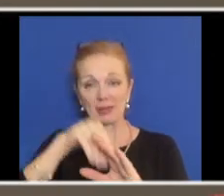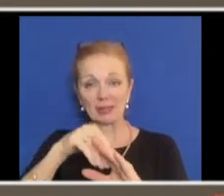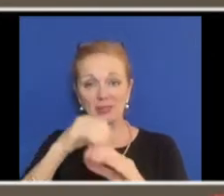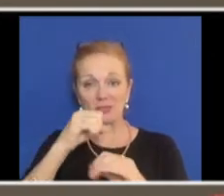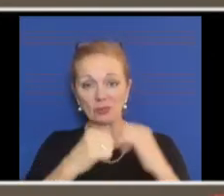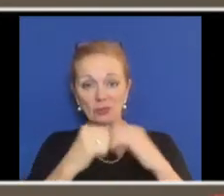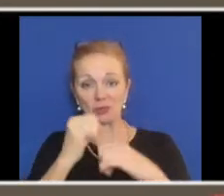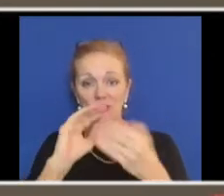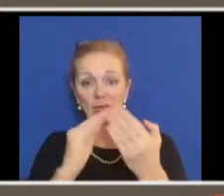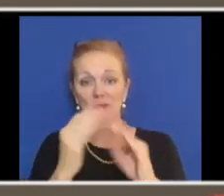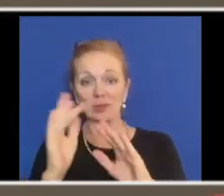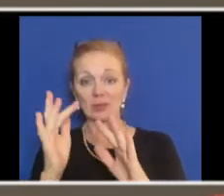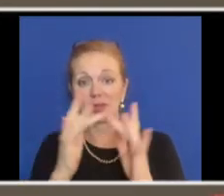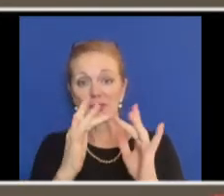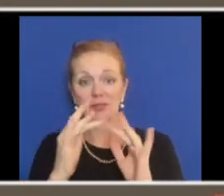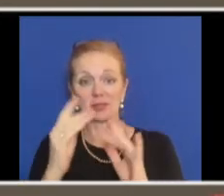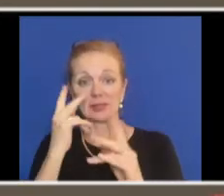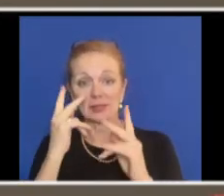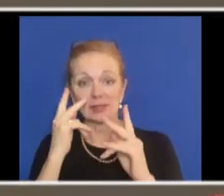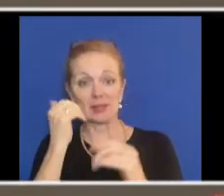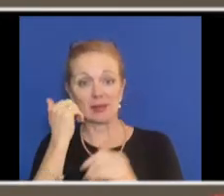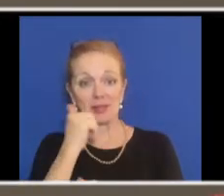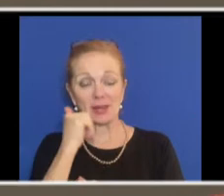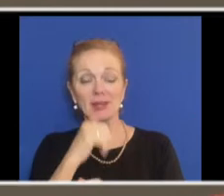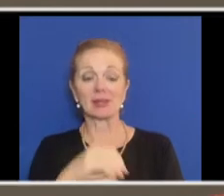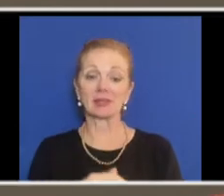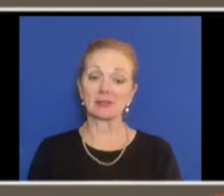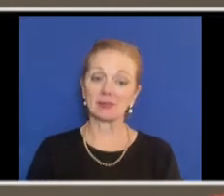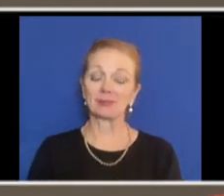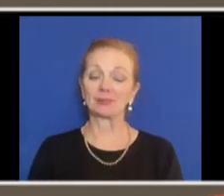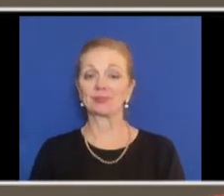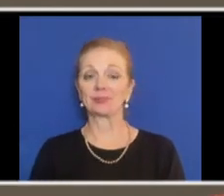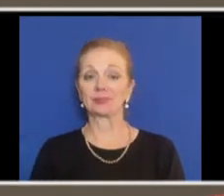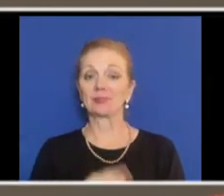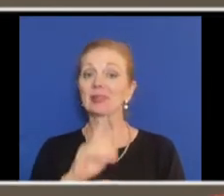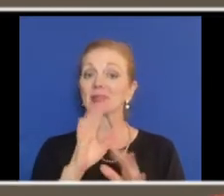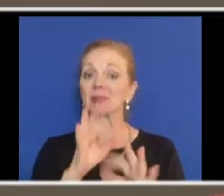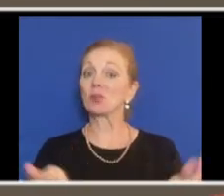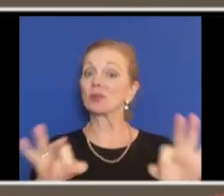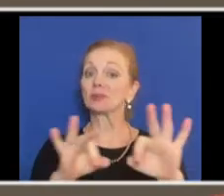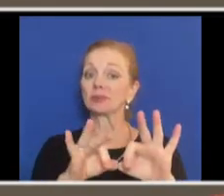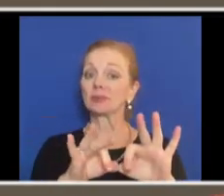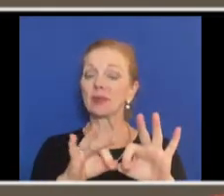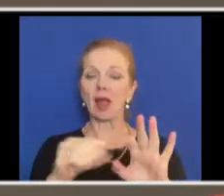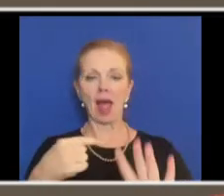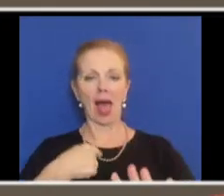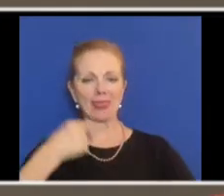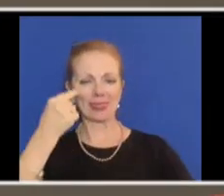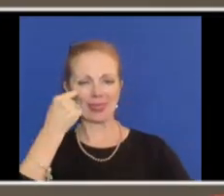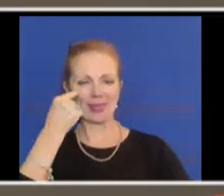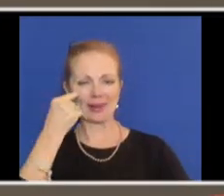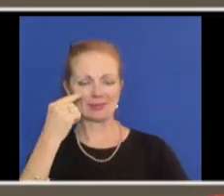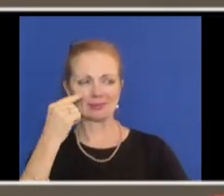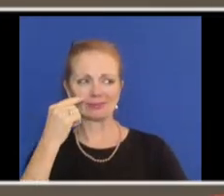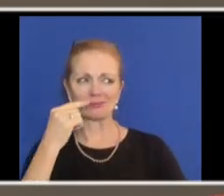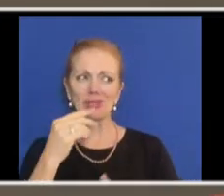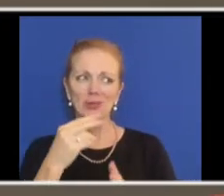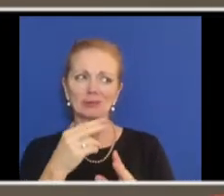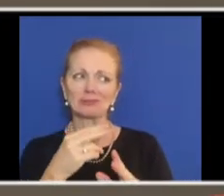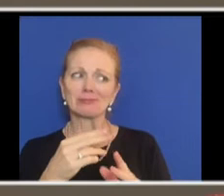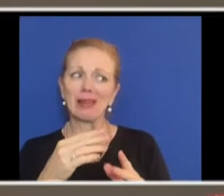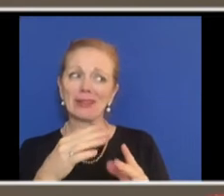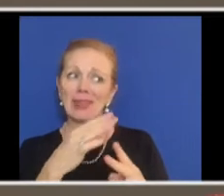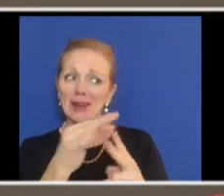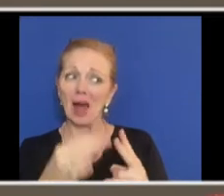touches sees and feels every single day is important and I think having that option if you would like to respond to that I'd be